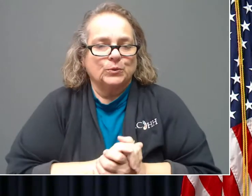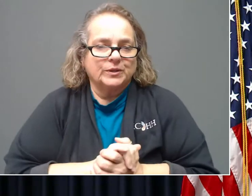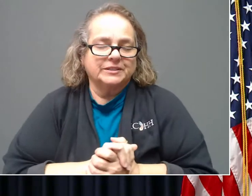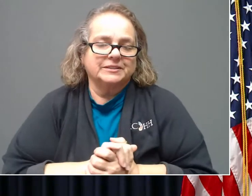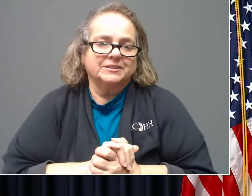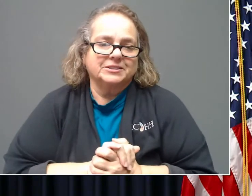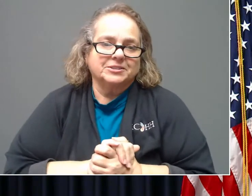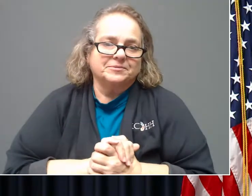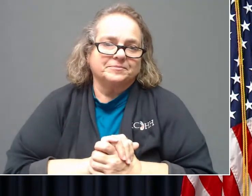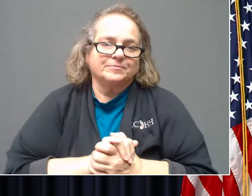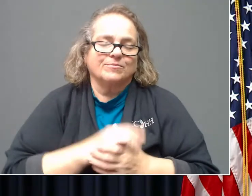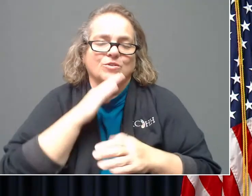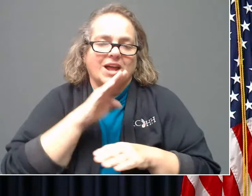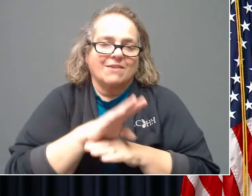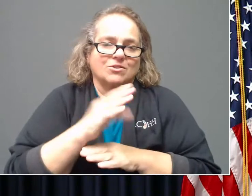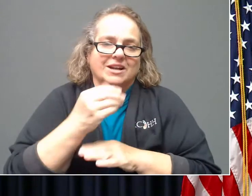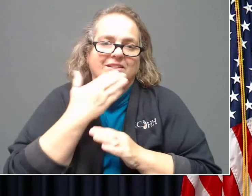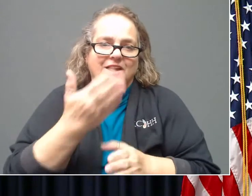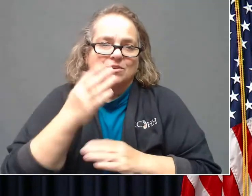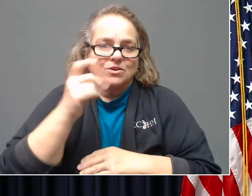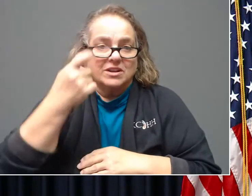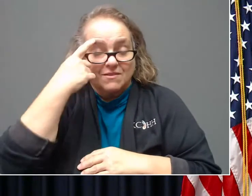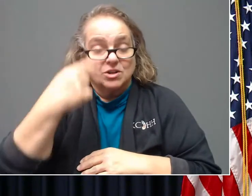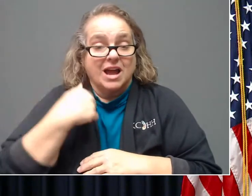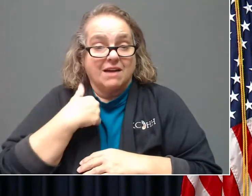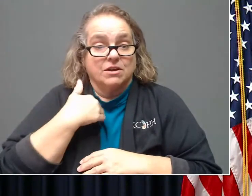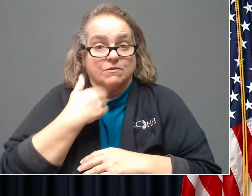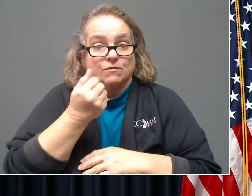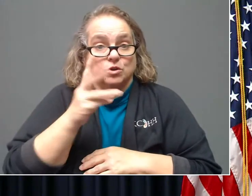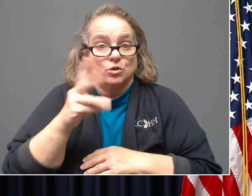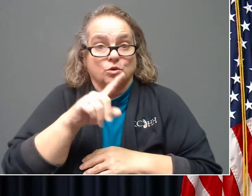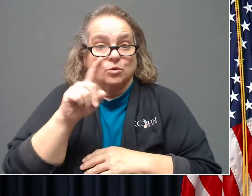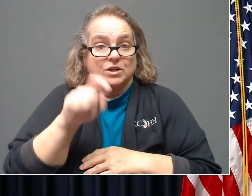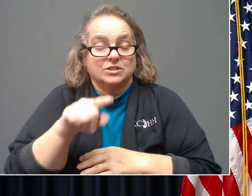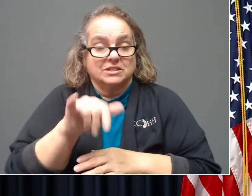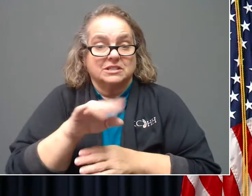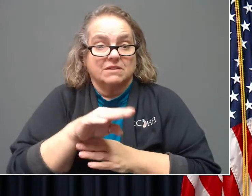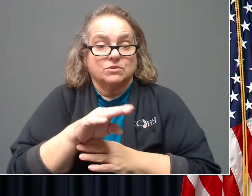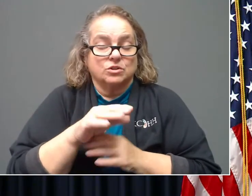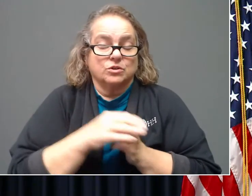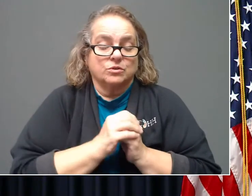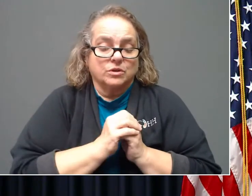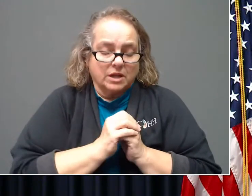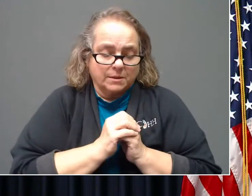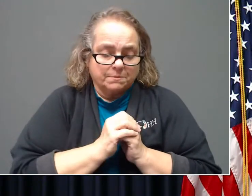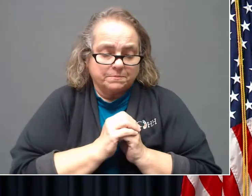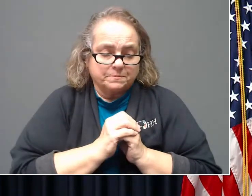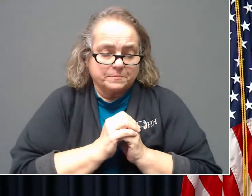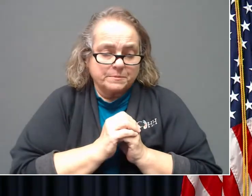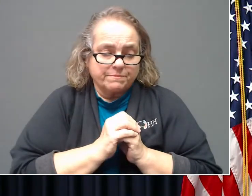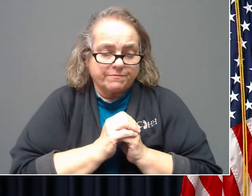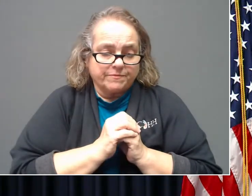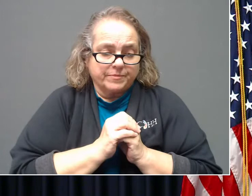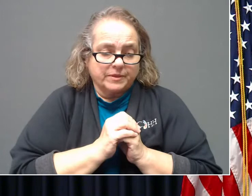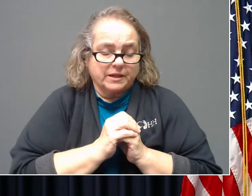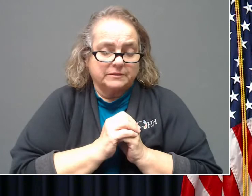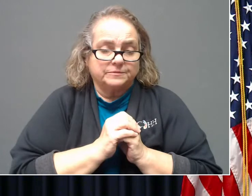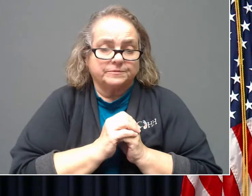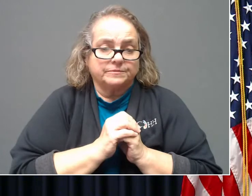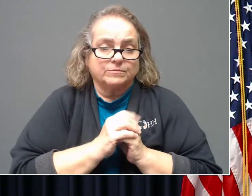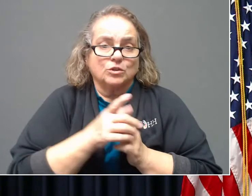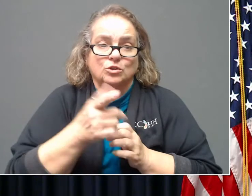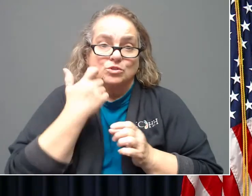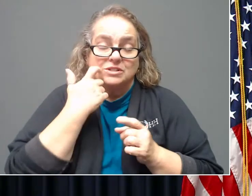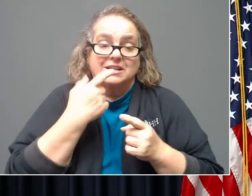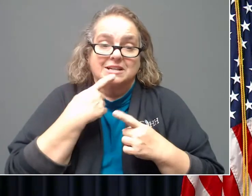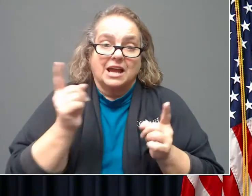Good afternoon, and thank you, Governor. I have a couple of questions this afternoon. As you just have announced the